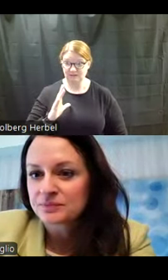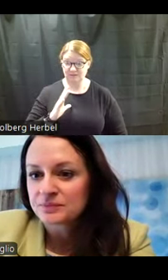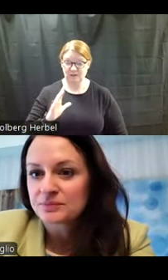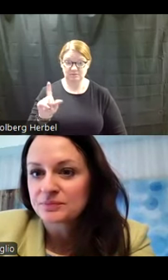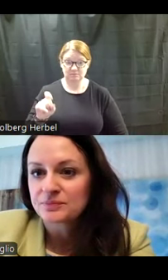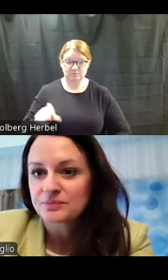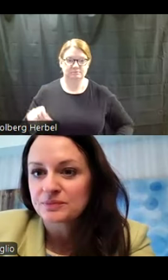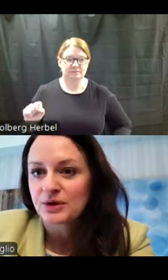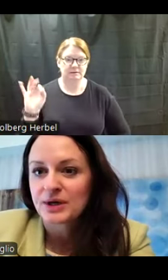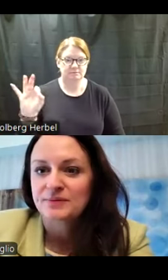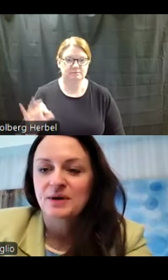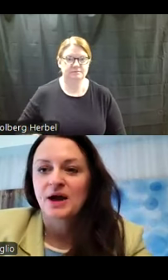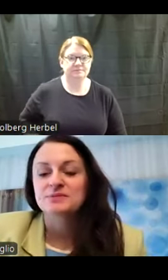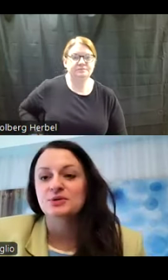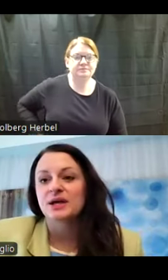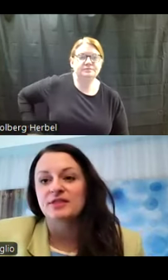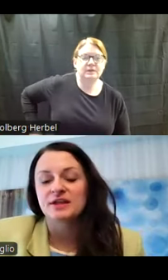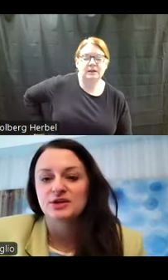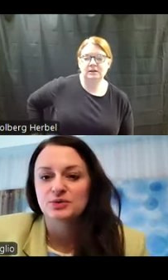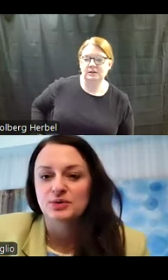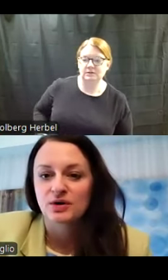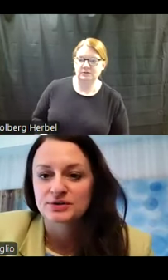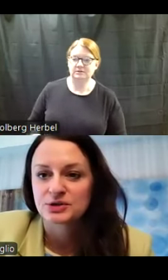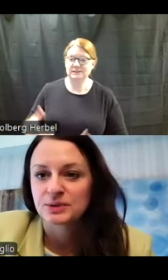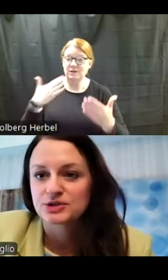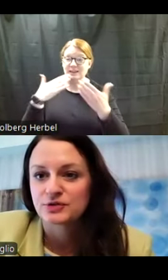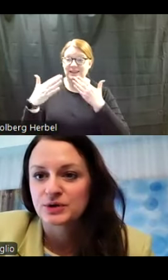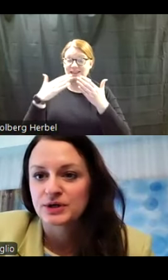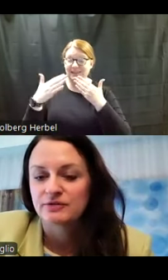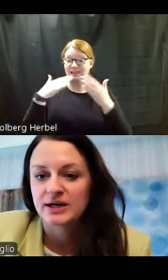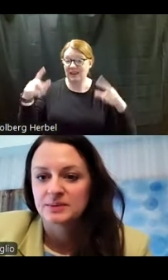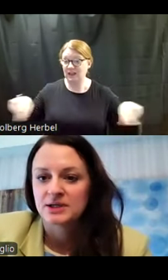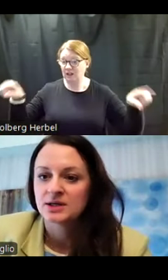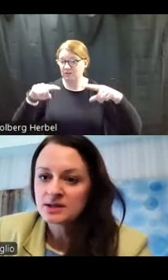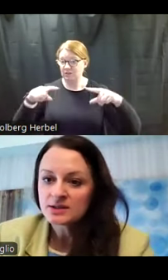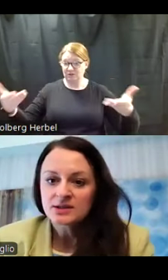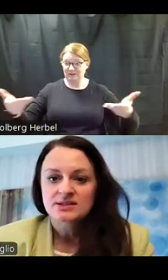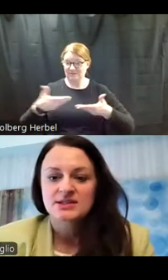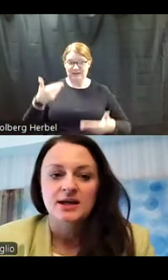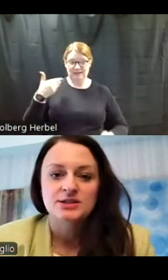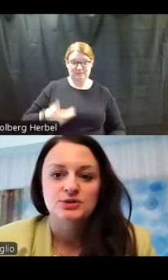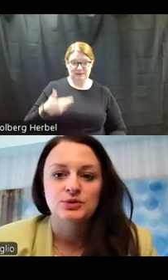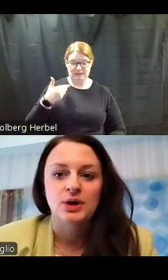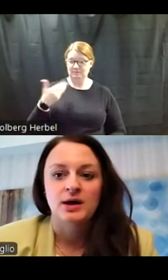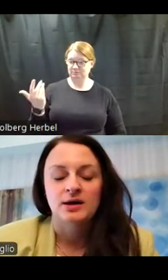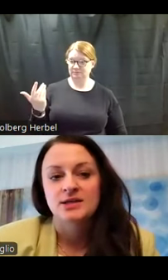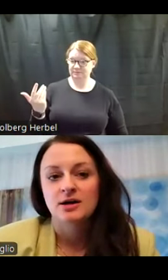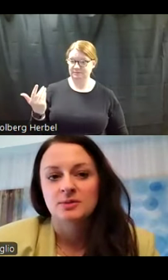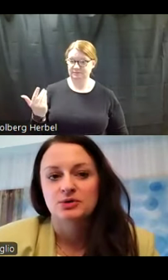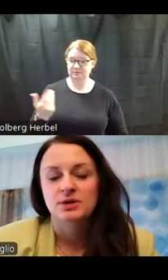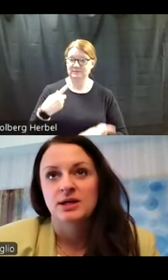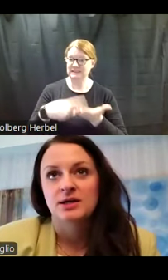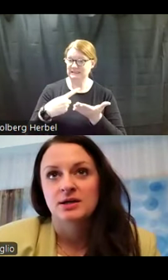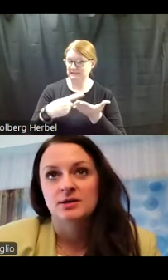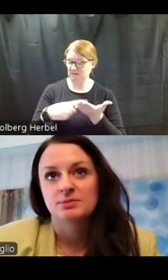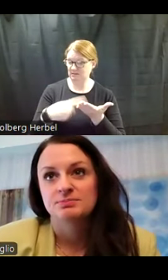Yep, that looks great. Okay. So yeah, thank you all so much for inviting me today to talk